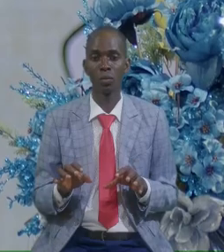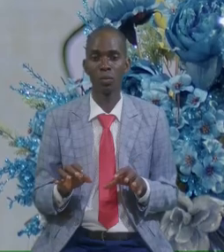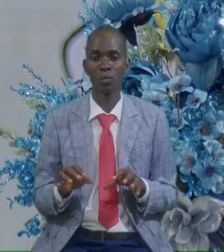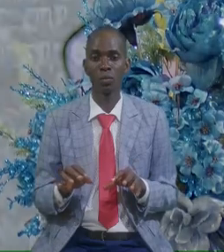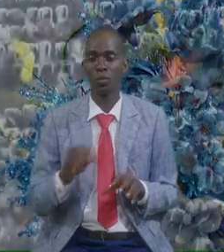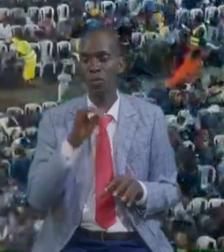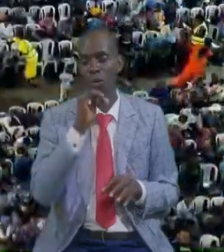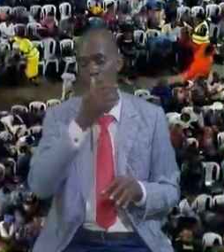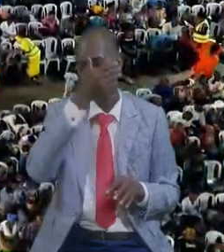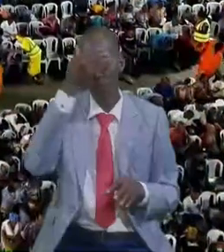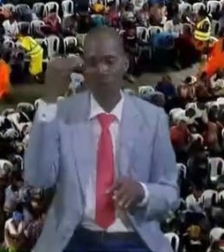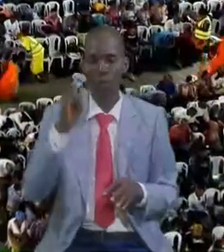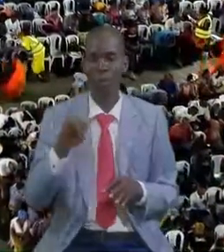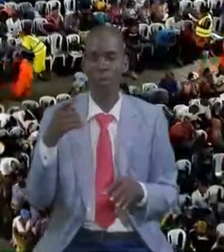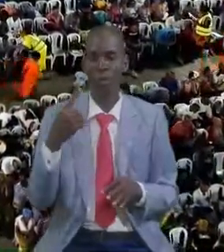believers,